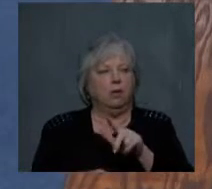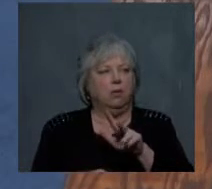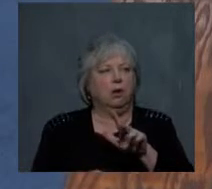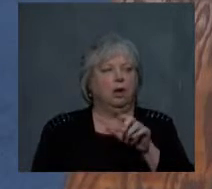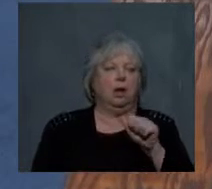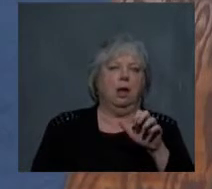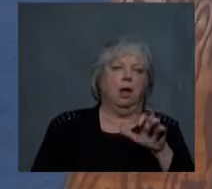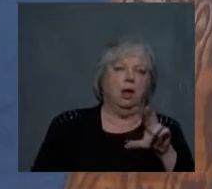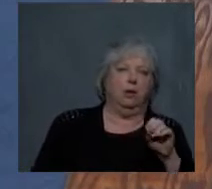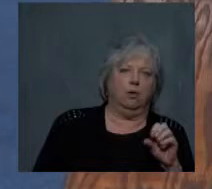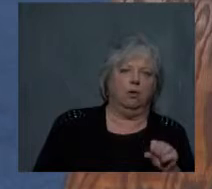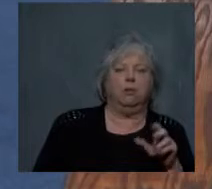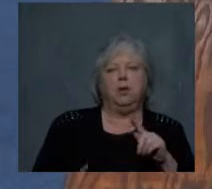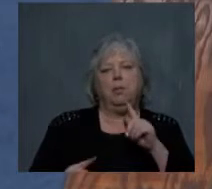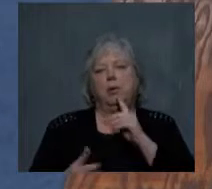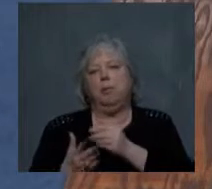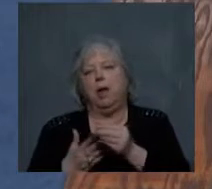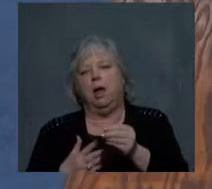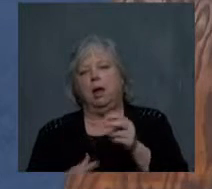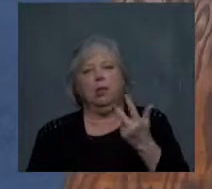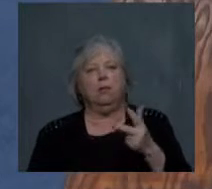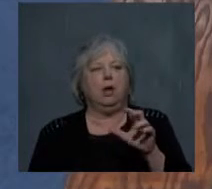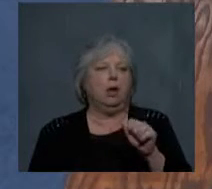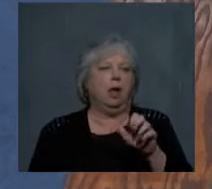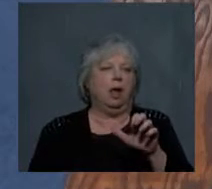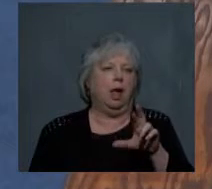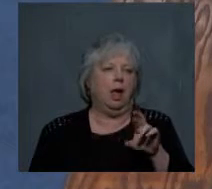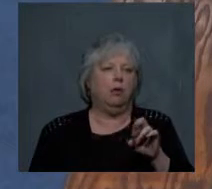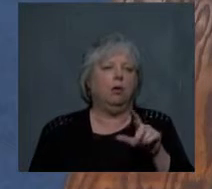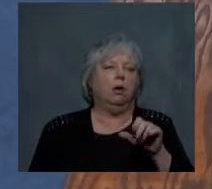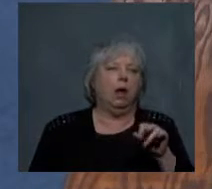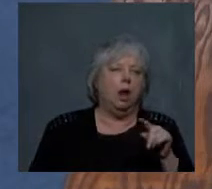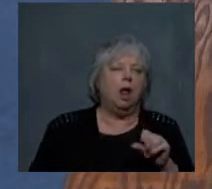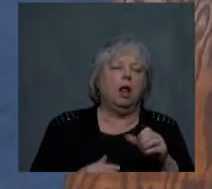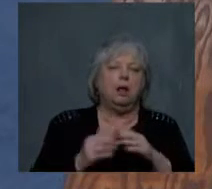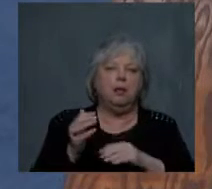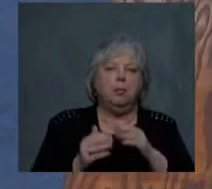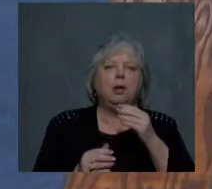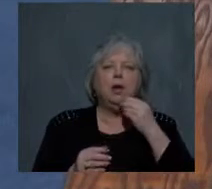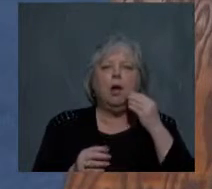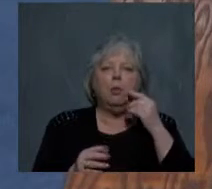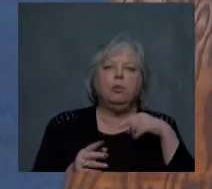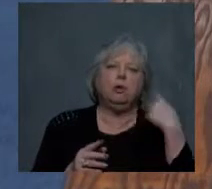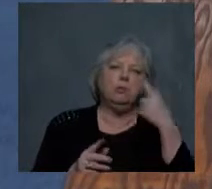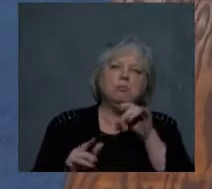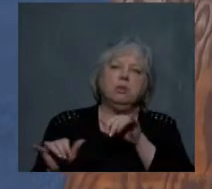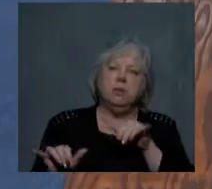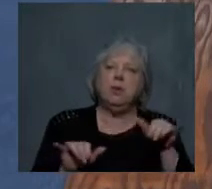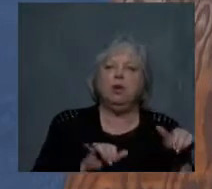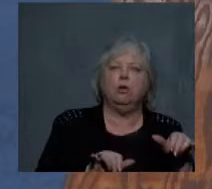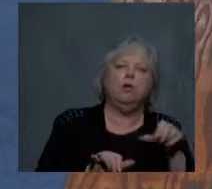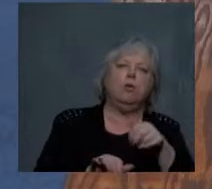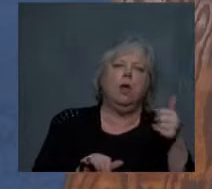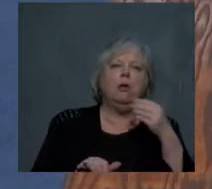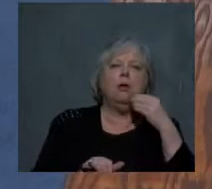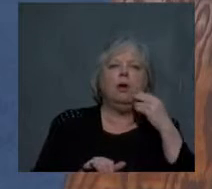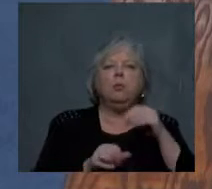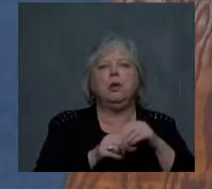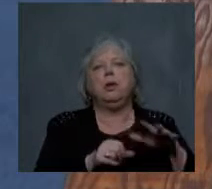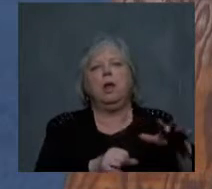buying 3-acre lots and building homes that are comparable to what's in the area, and I think it fits. And so,